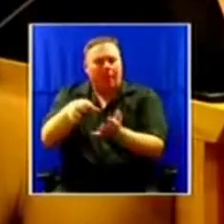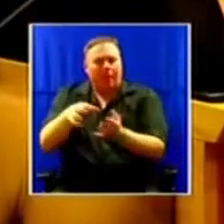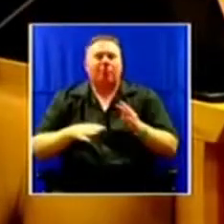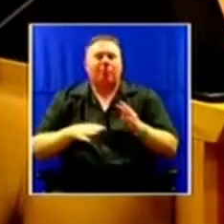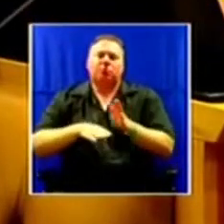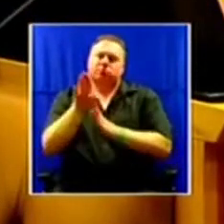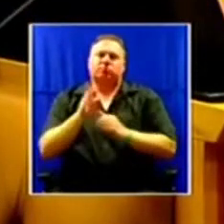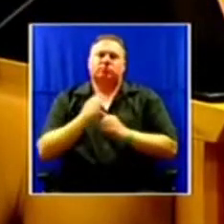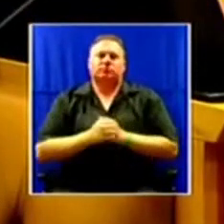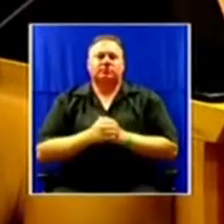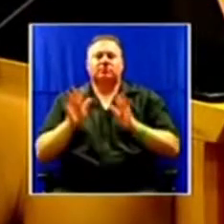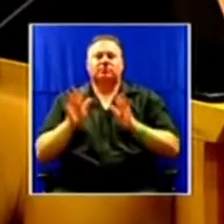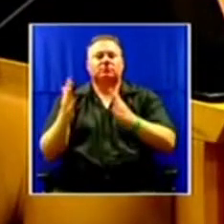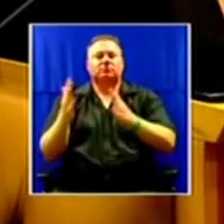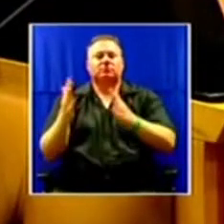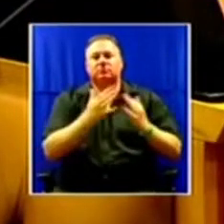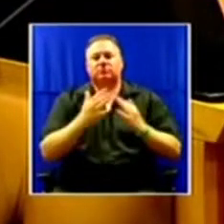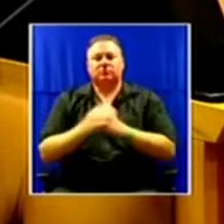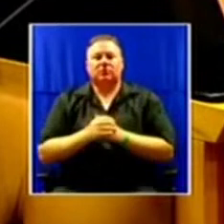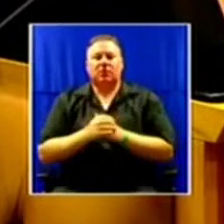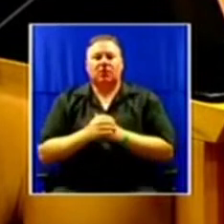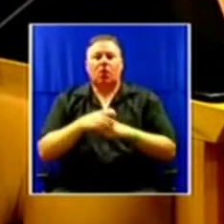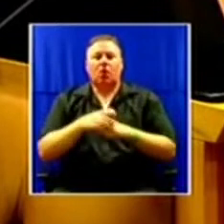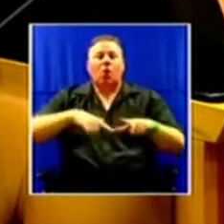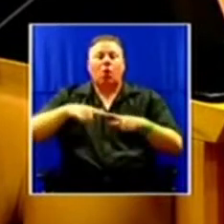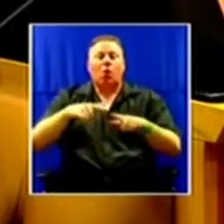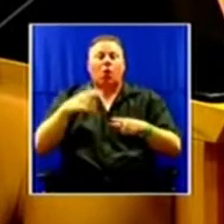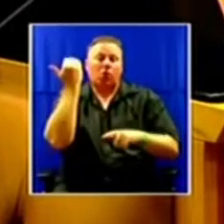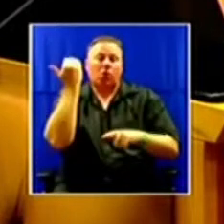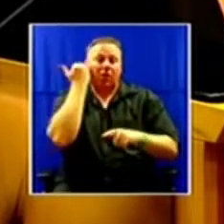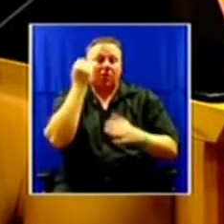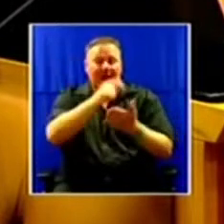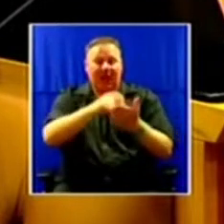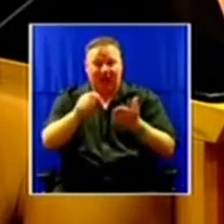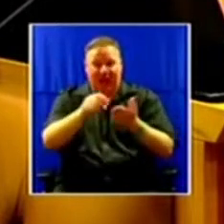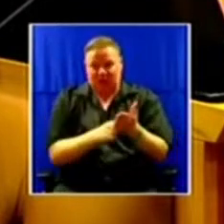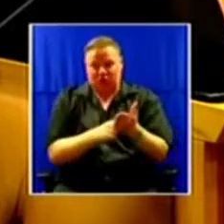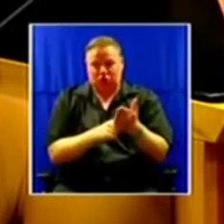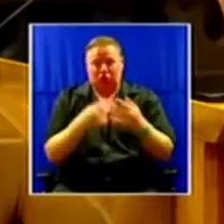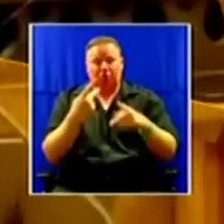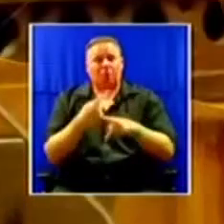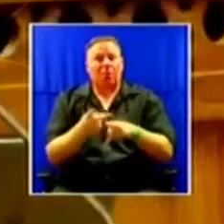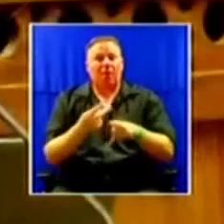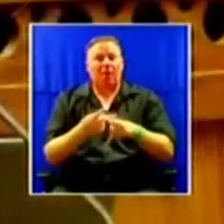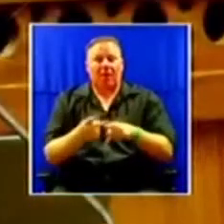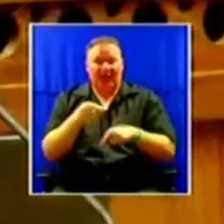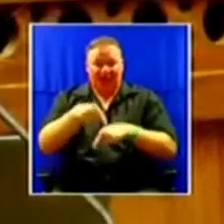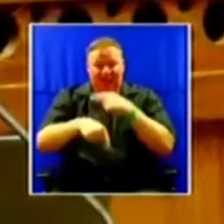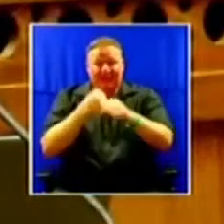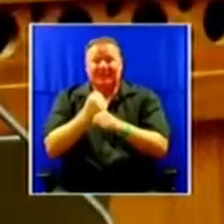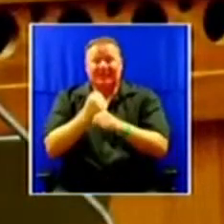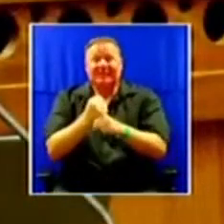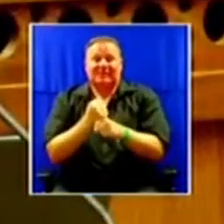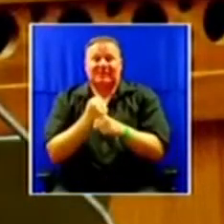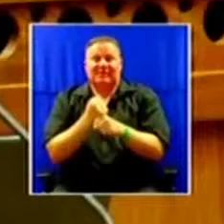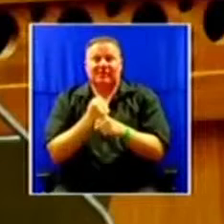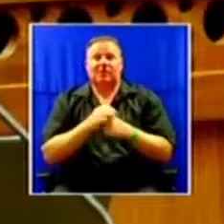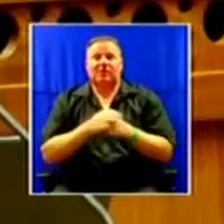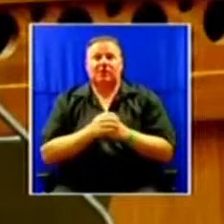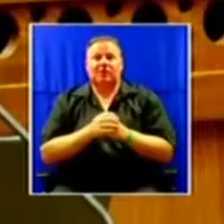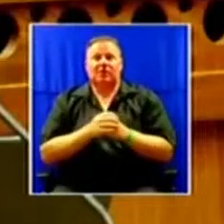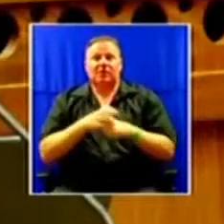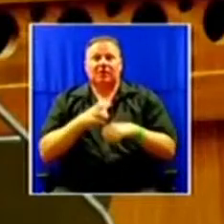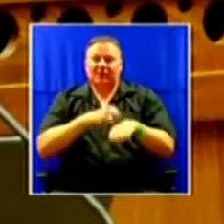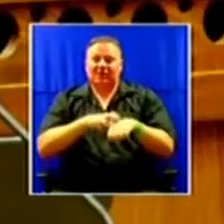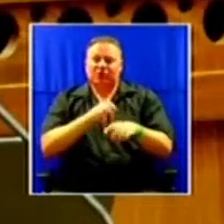we prepare for local government elections, which are due to take place this year, we will need to